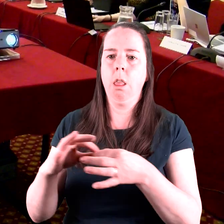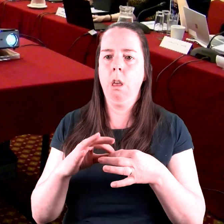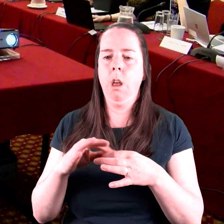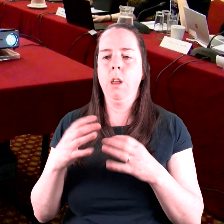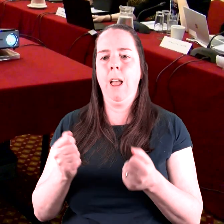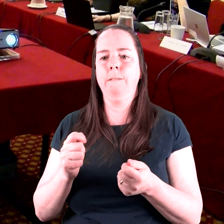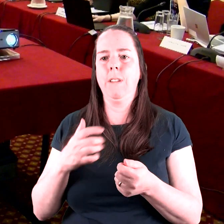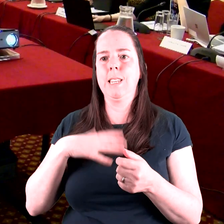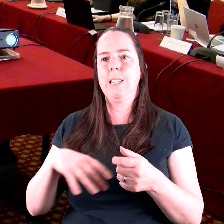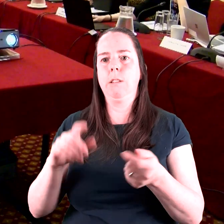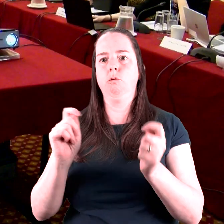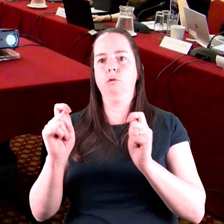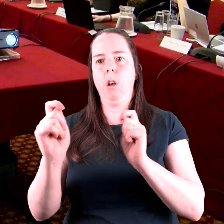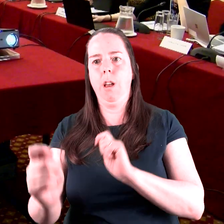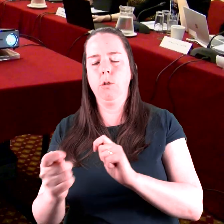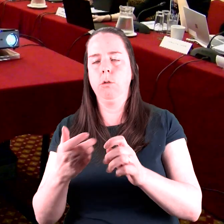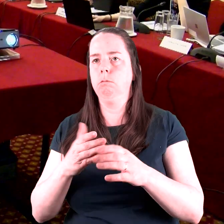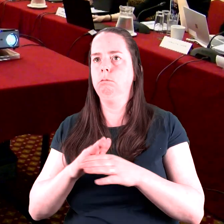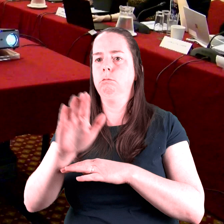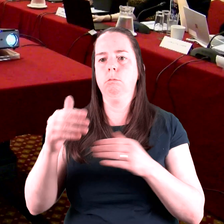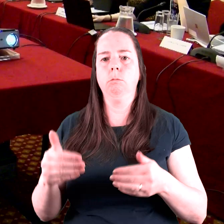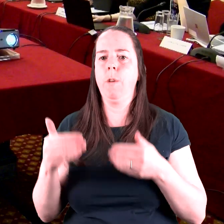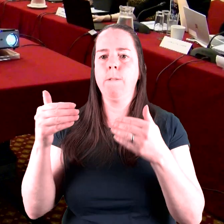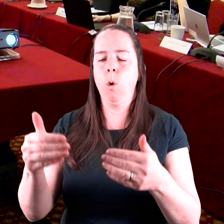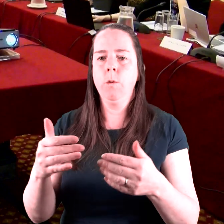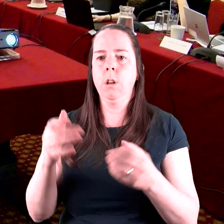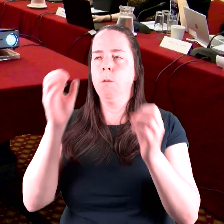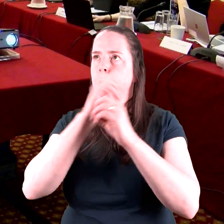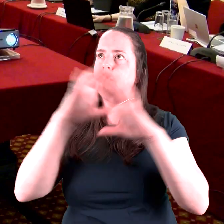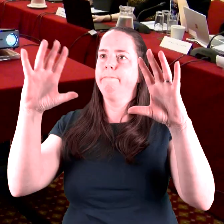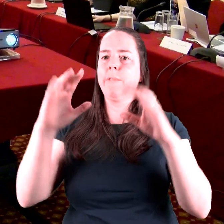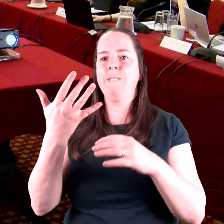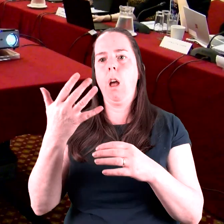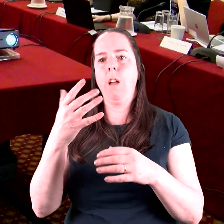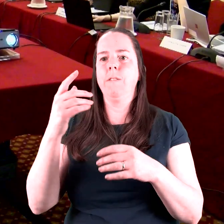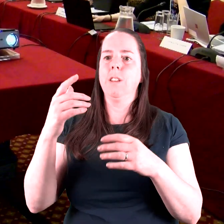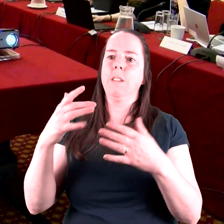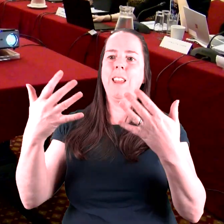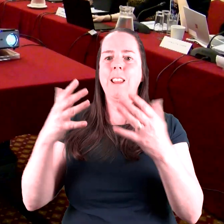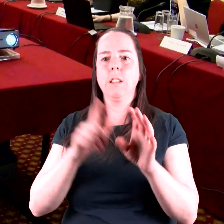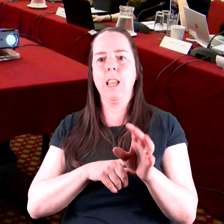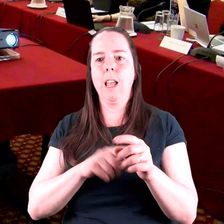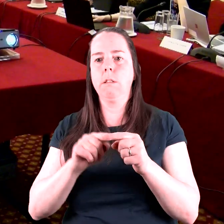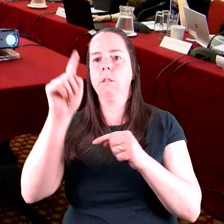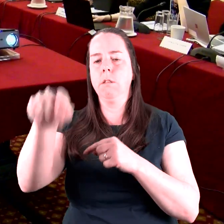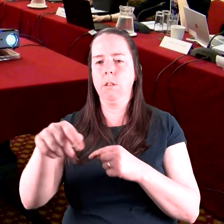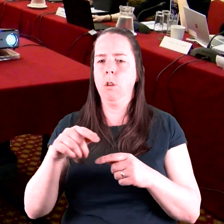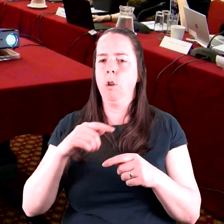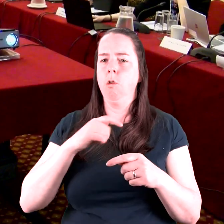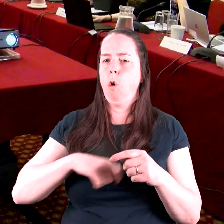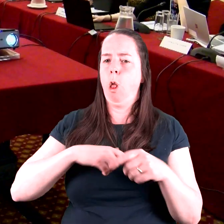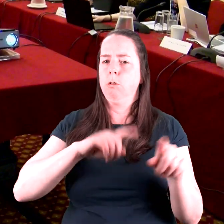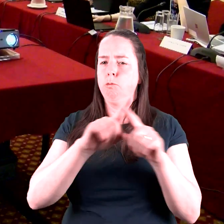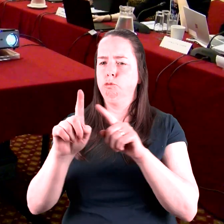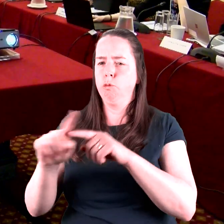We've also got changing needs as we move forward. So if we vision forward 5 to 10 years, what are the kind of different roles that we might